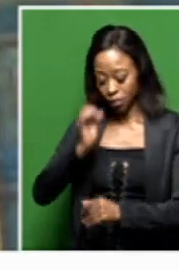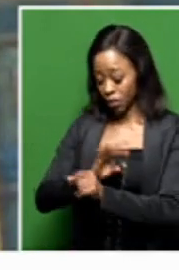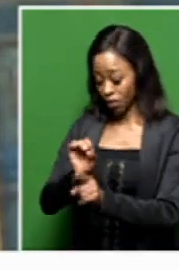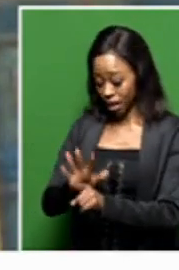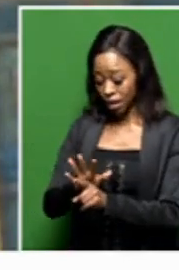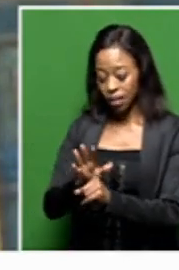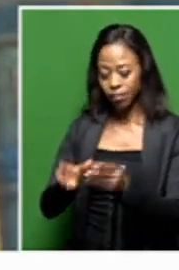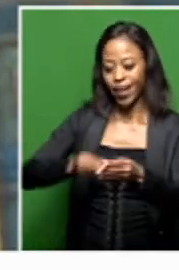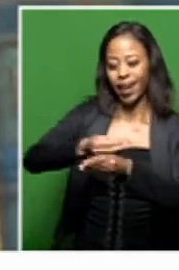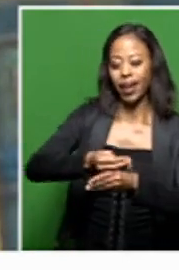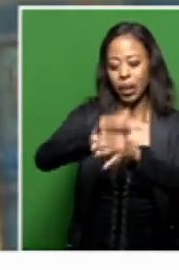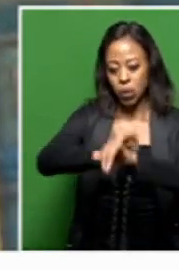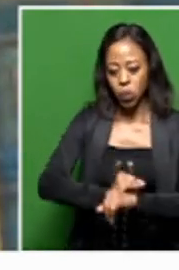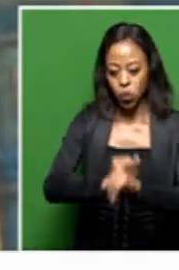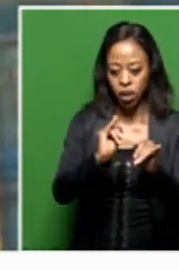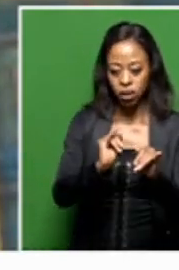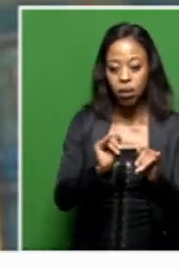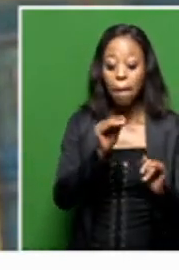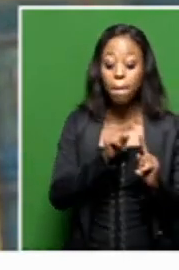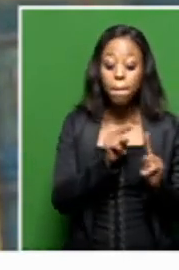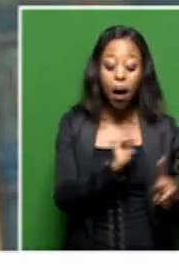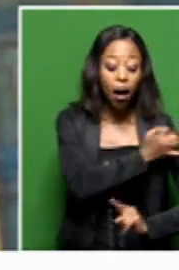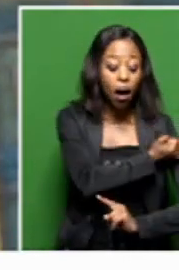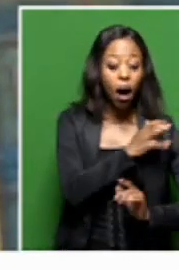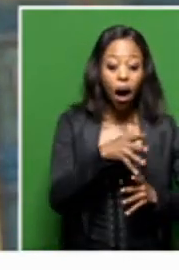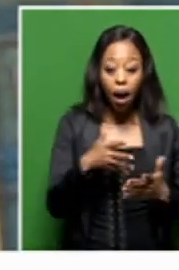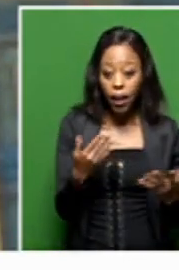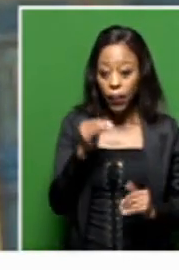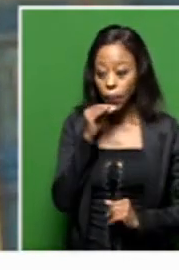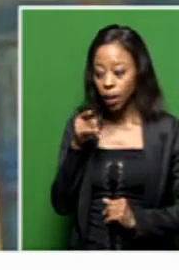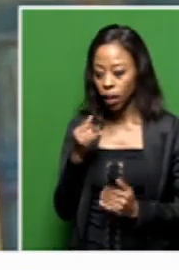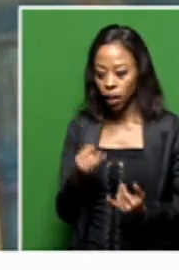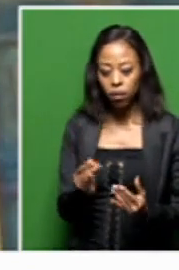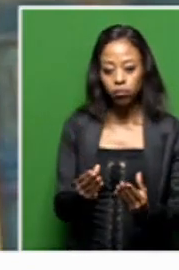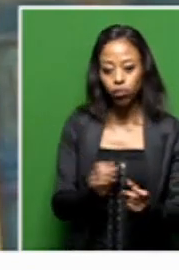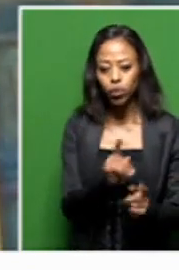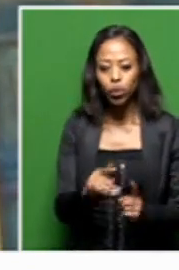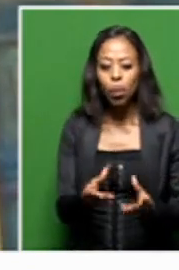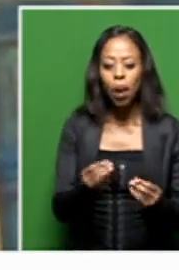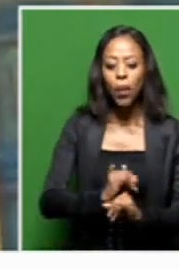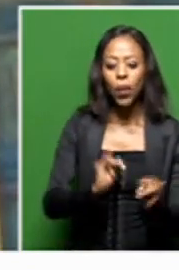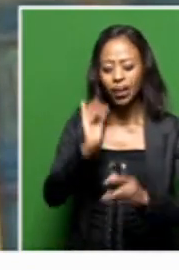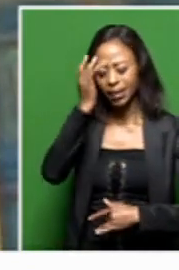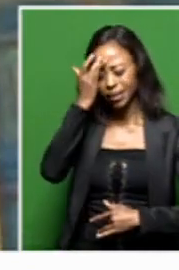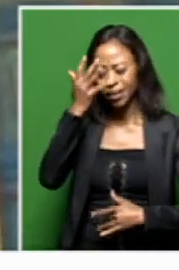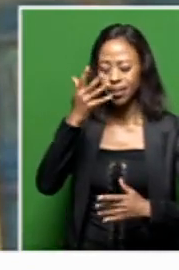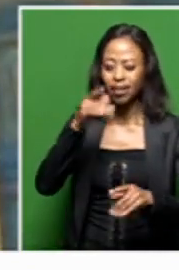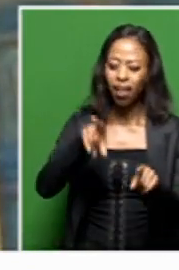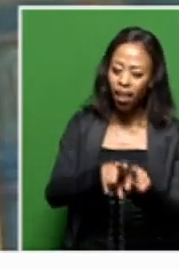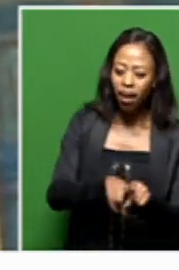for them. So if you are not vaccinated, your chances of getting a more severe infection and ending up